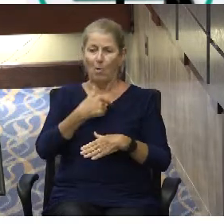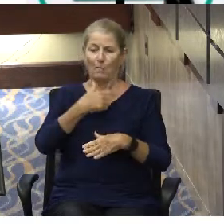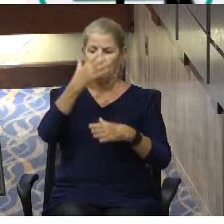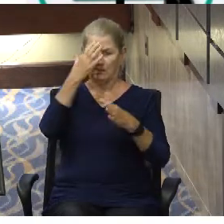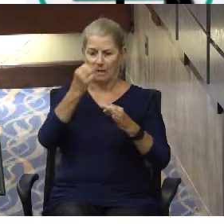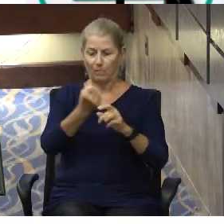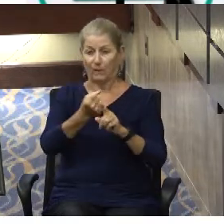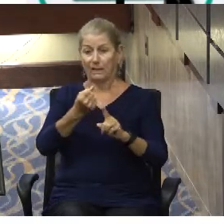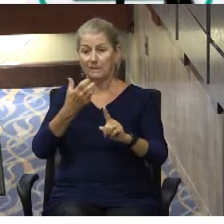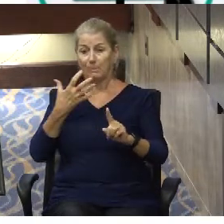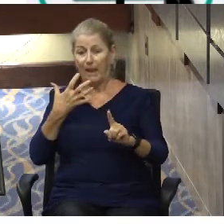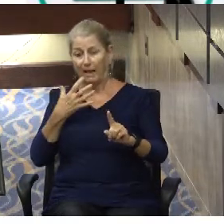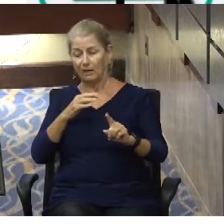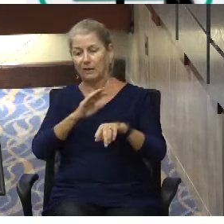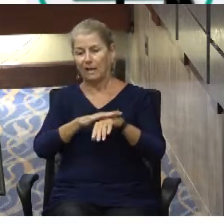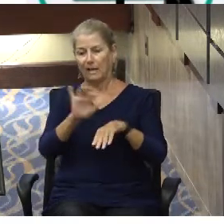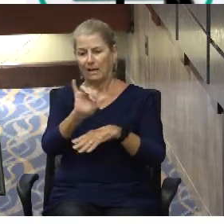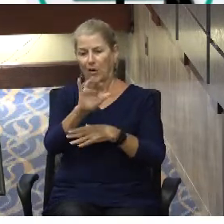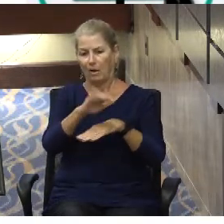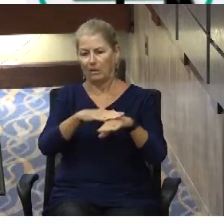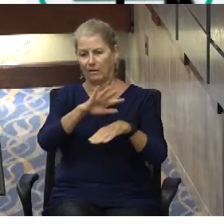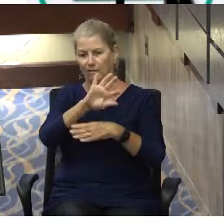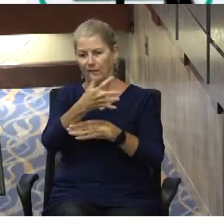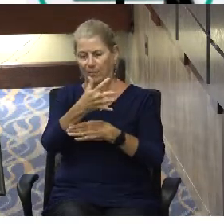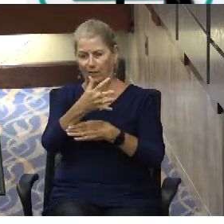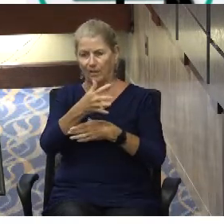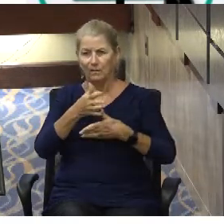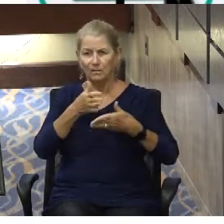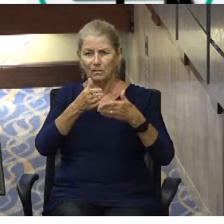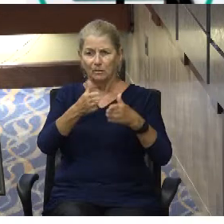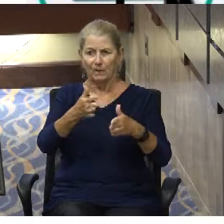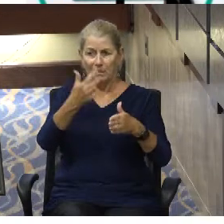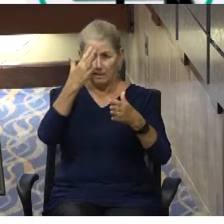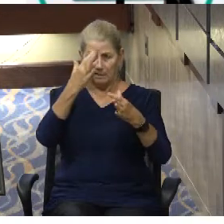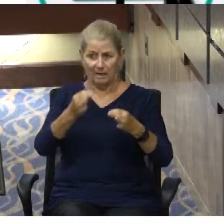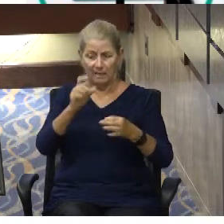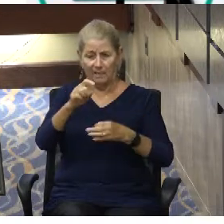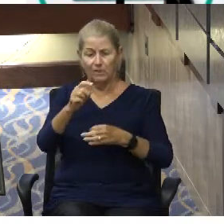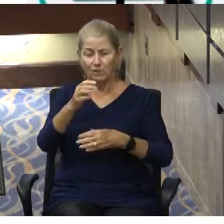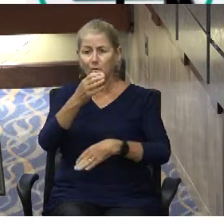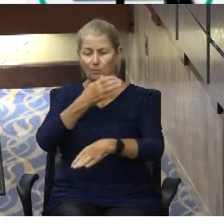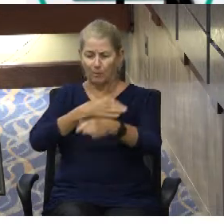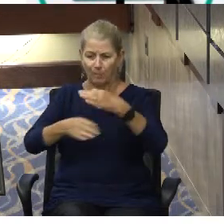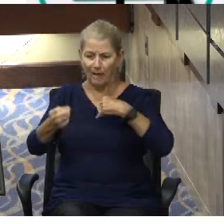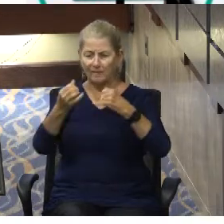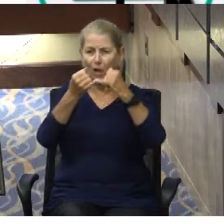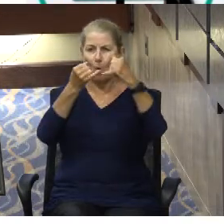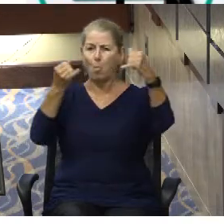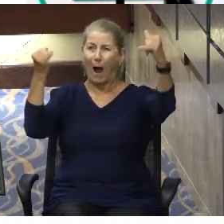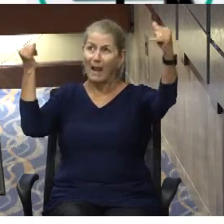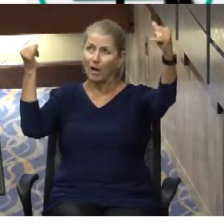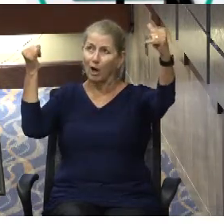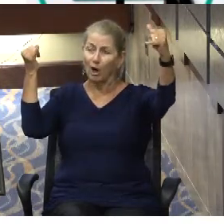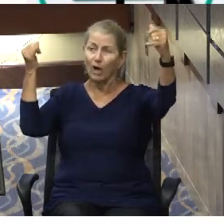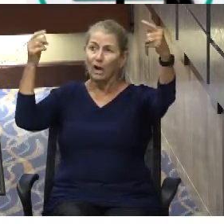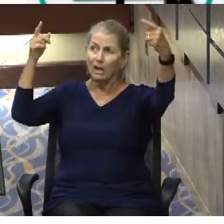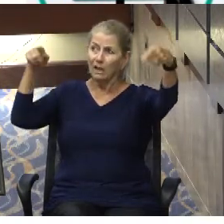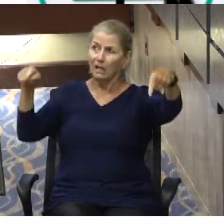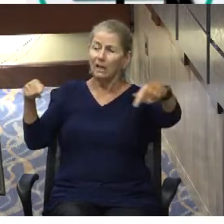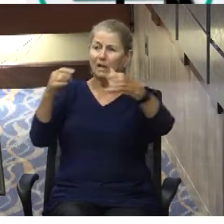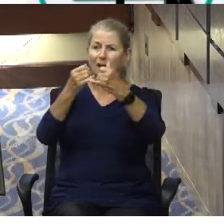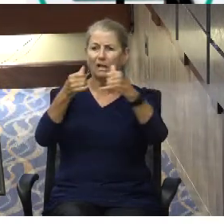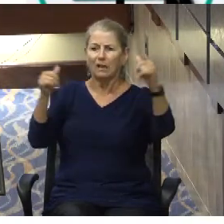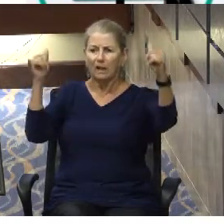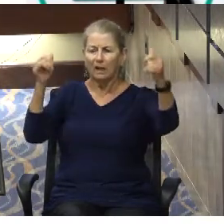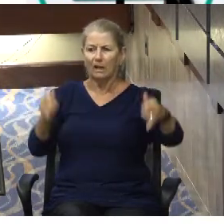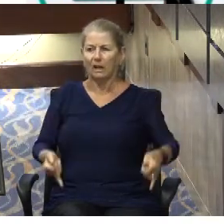on 5th Street. We decided we needed to replace a water line. So there are a number of reasons that